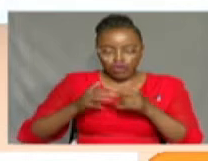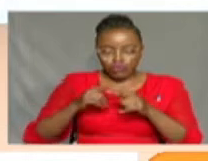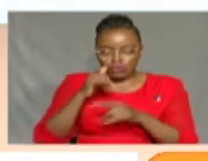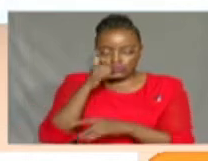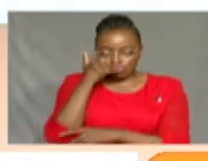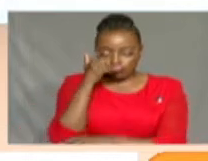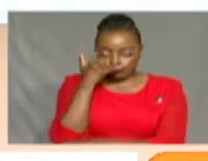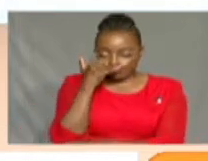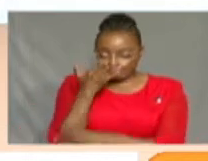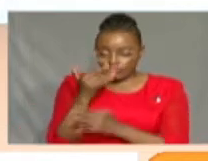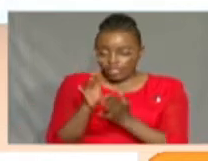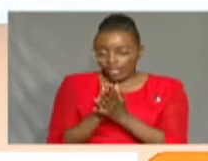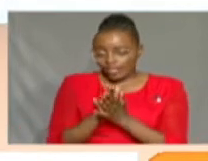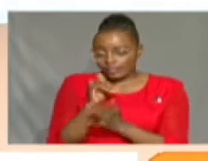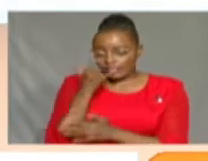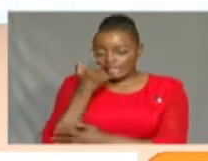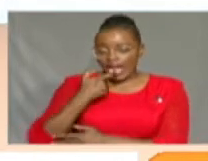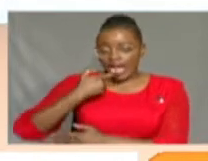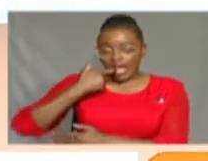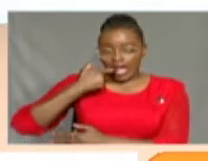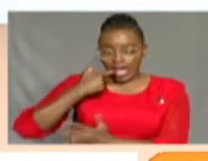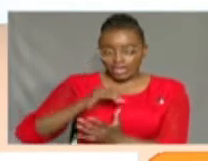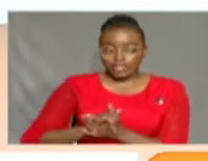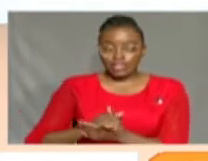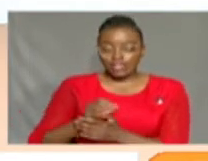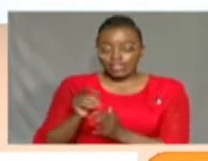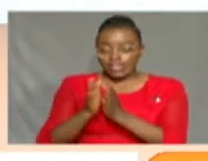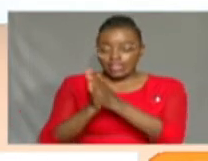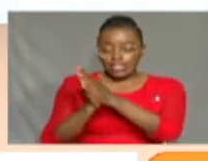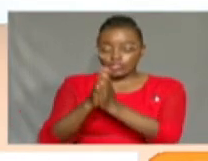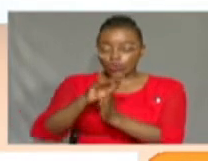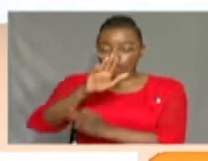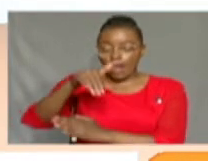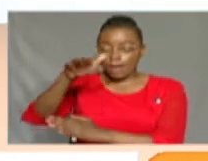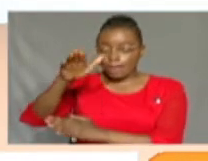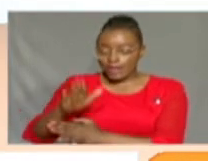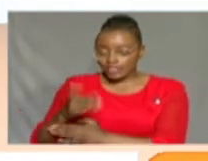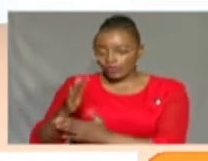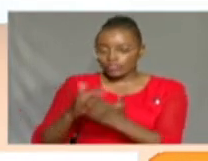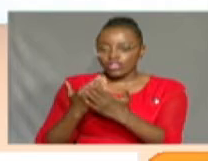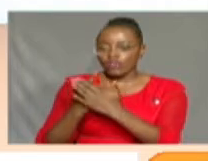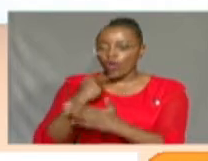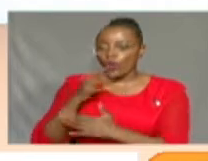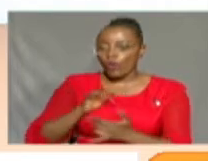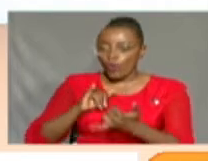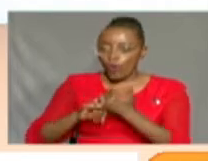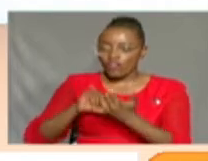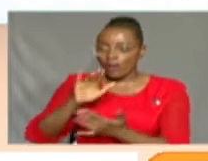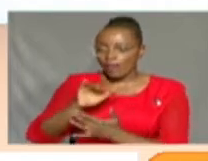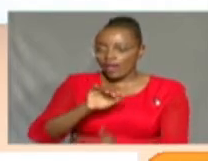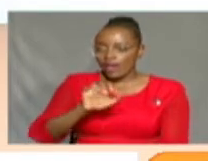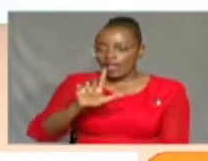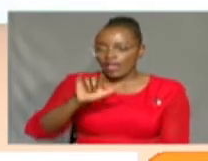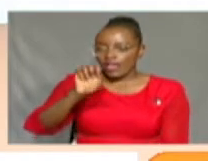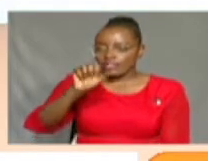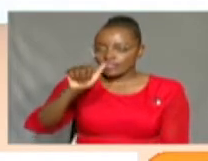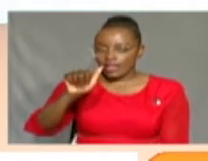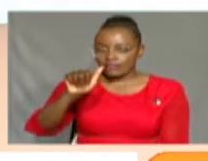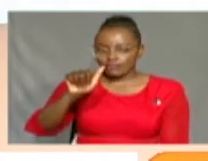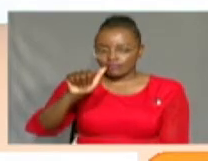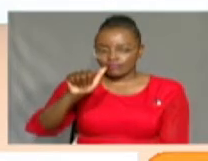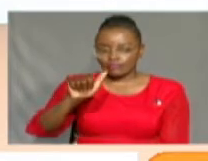drug use and drug addiction. Well, this story, The Painter, was suggested by his wife, Elsa Akinyi.